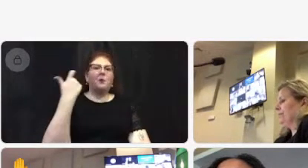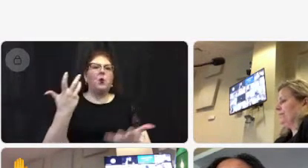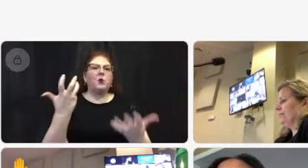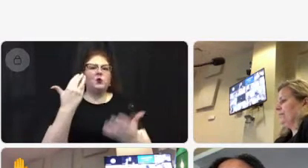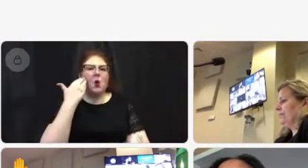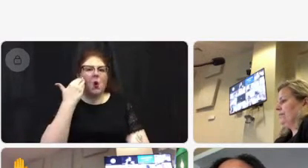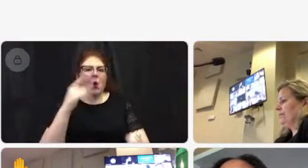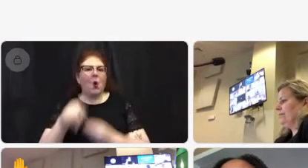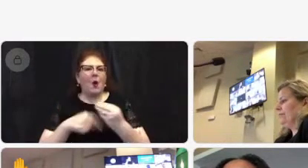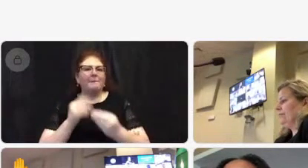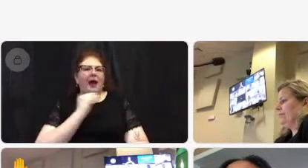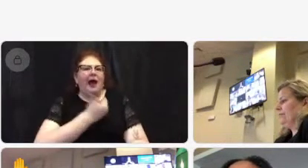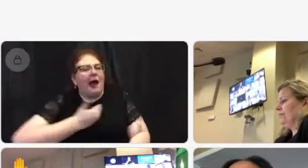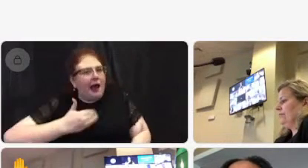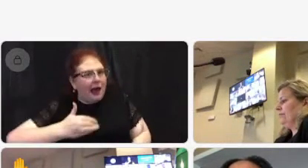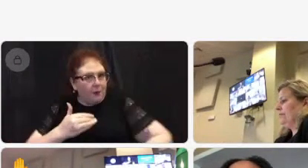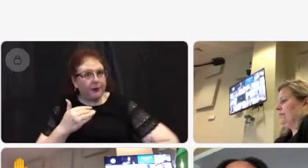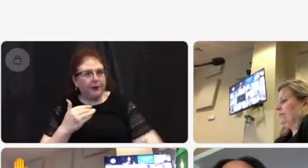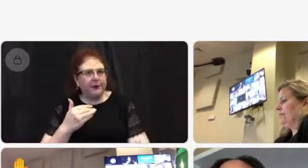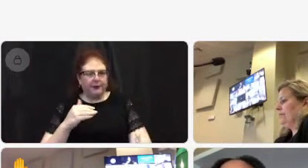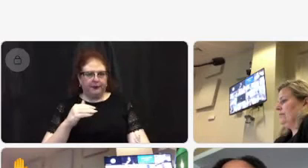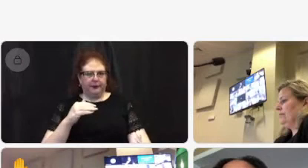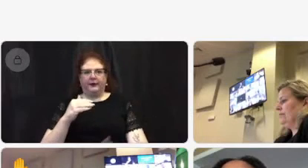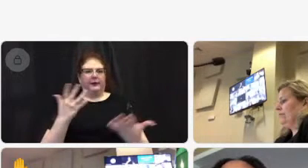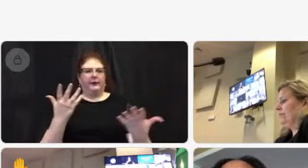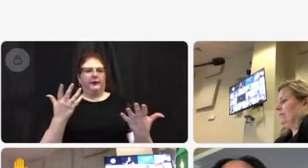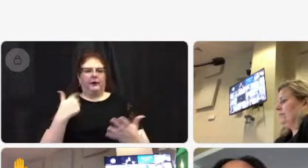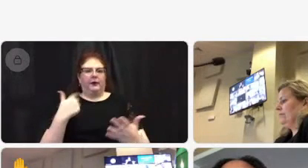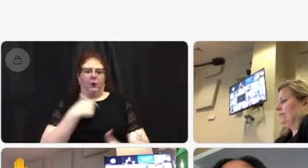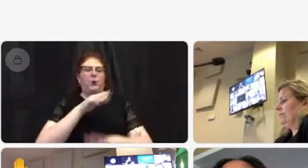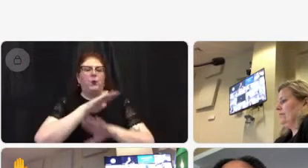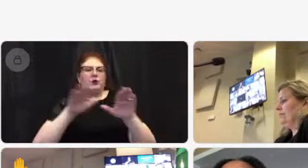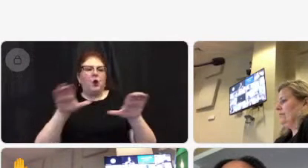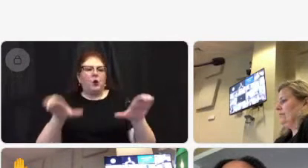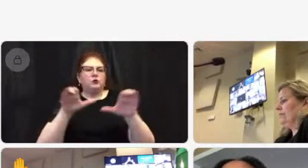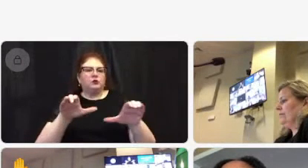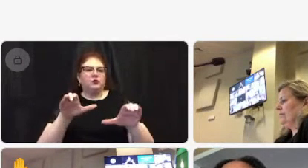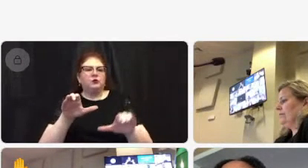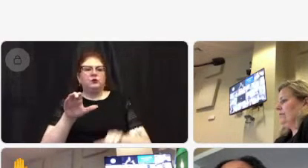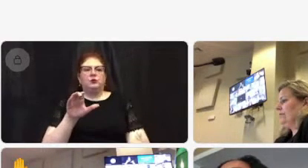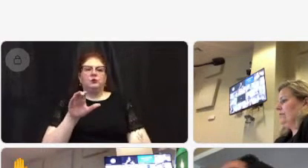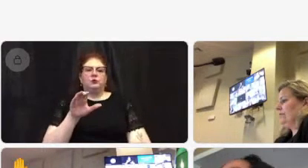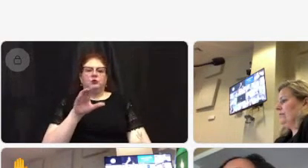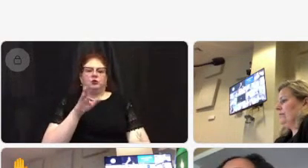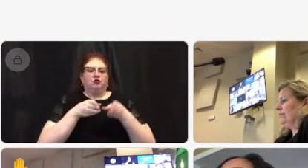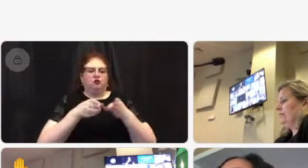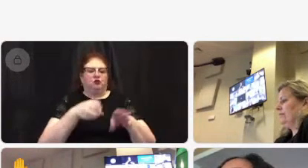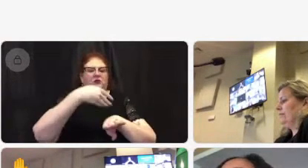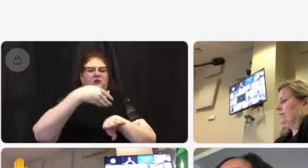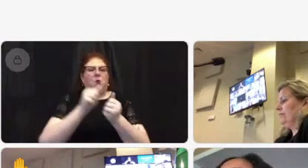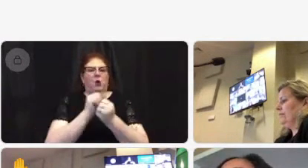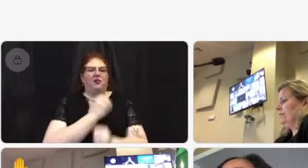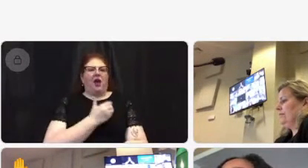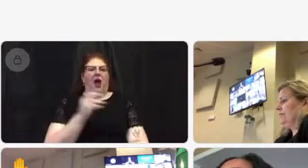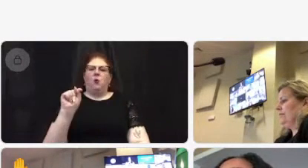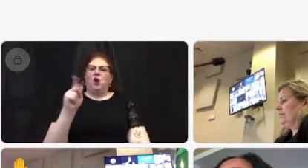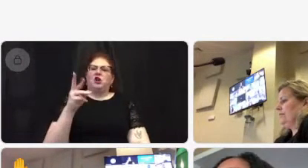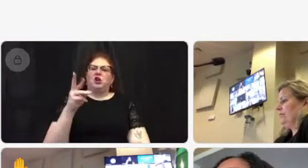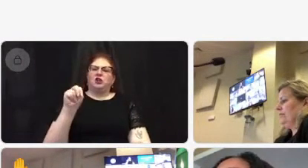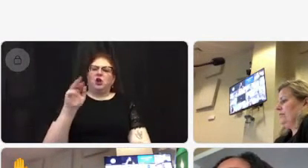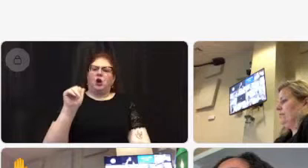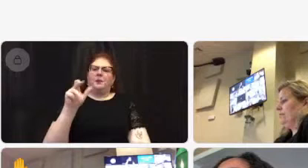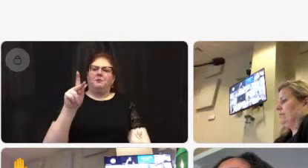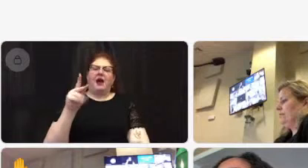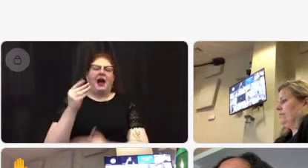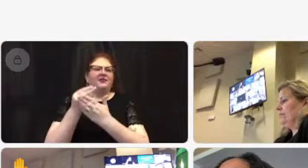just had our public works director say, we don't do any street resurfacing with our turnback funds. And that